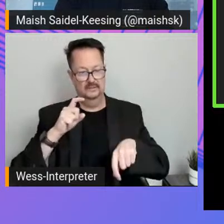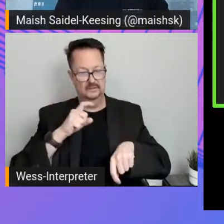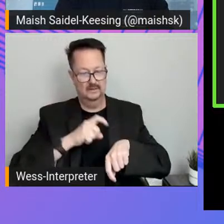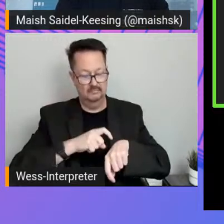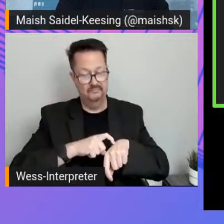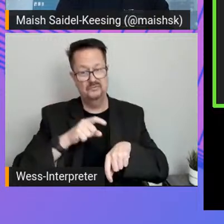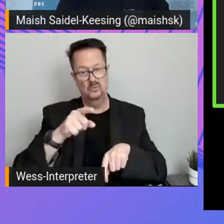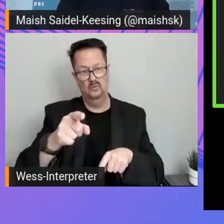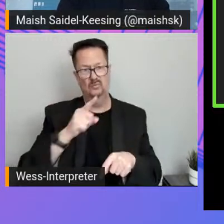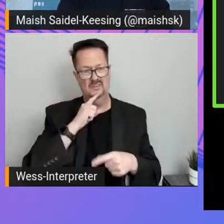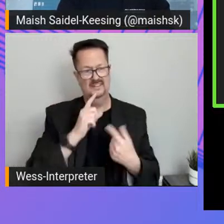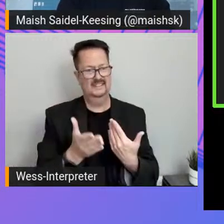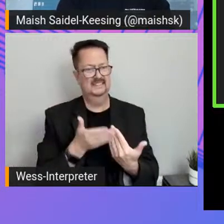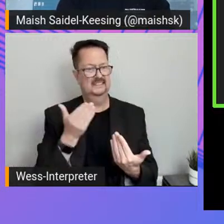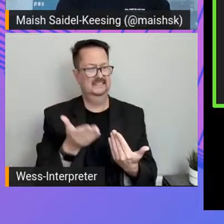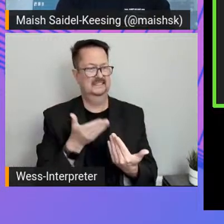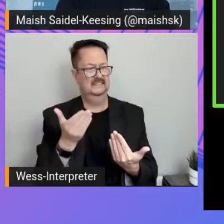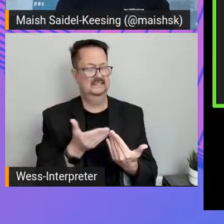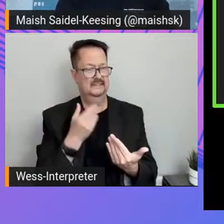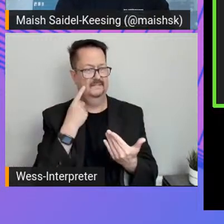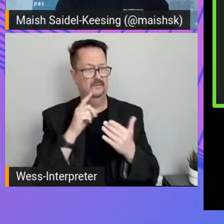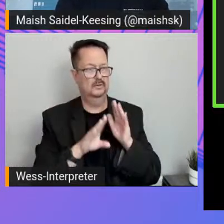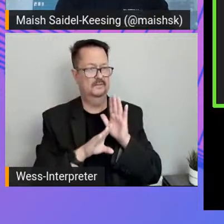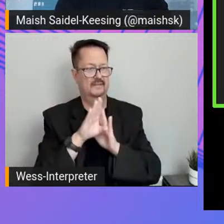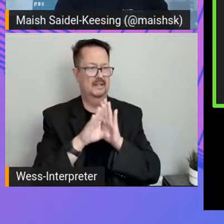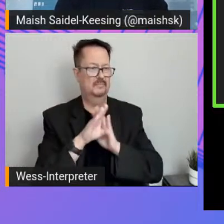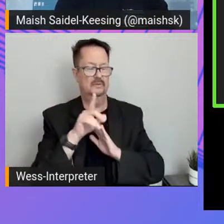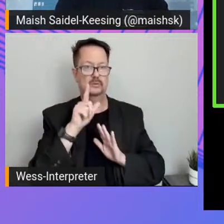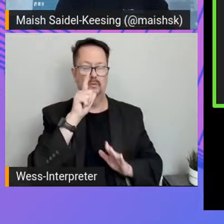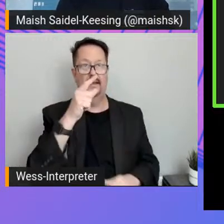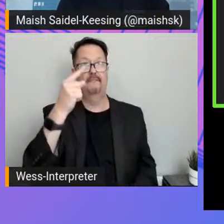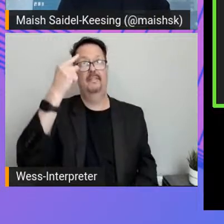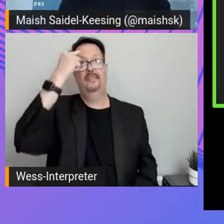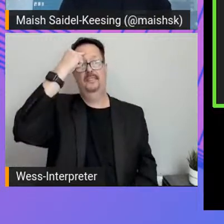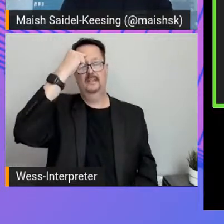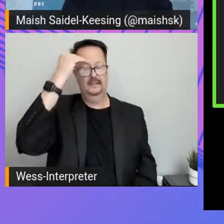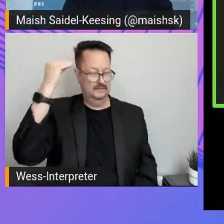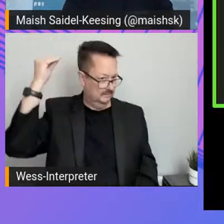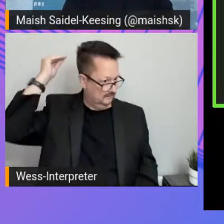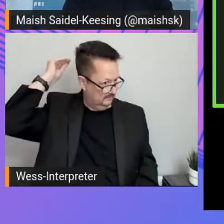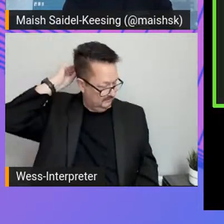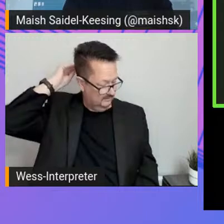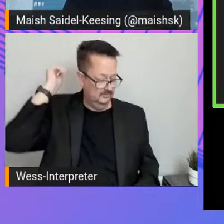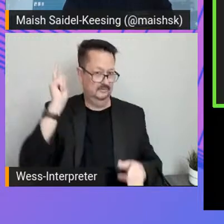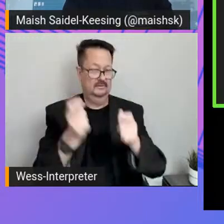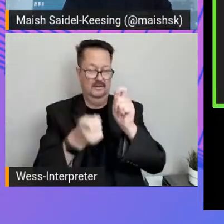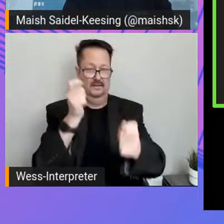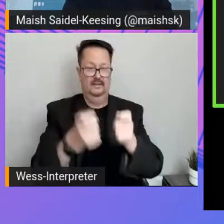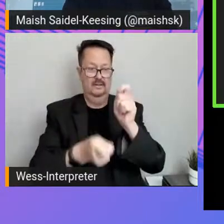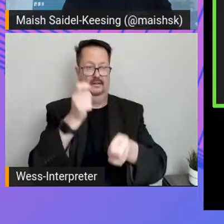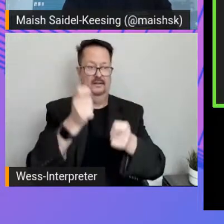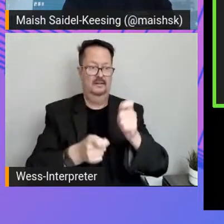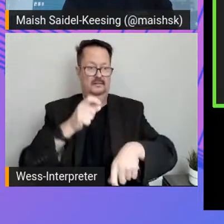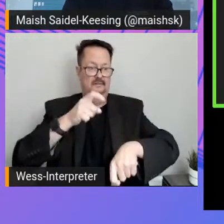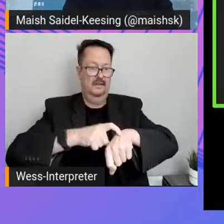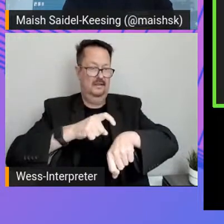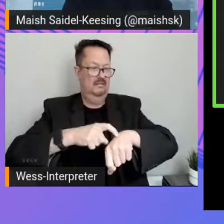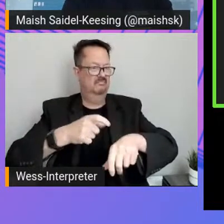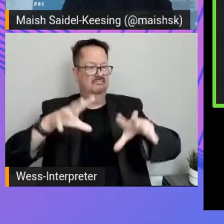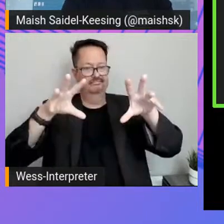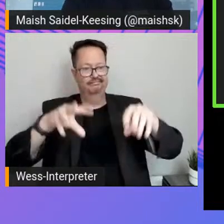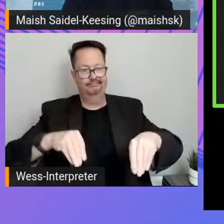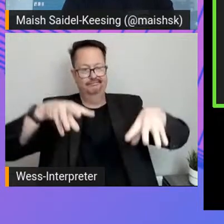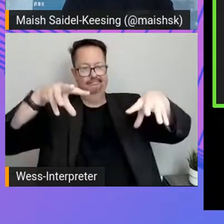makes it very easy for developers to not have to think about and remember to scale in or scale out their services. It just happens for